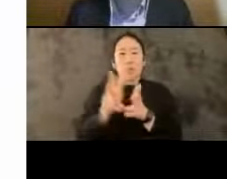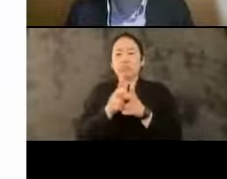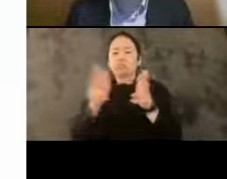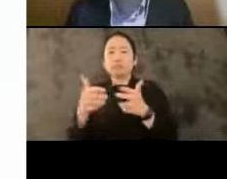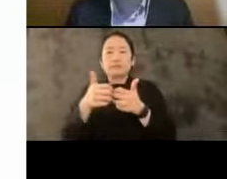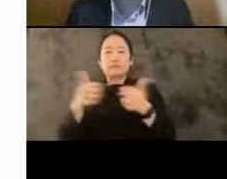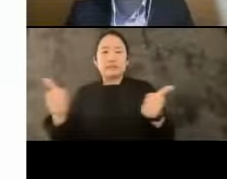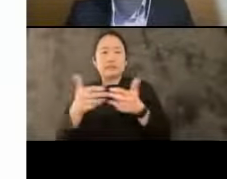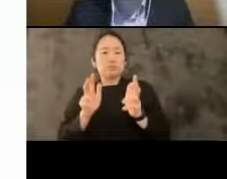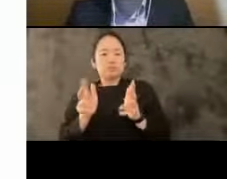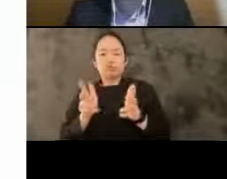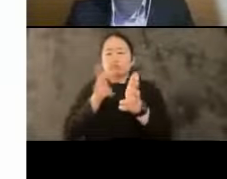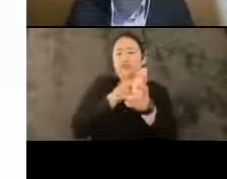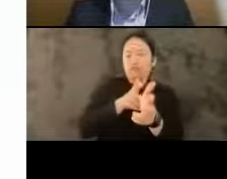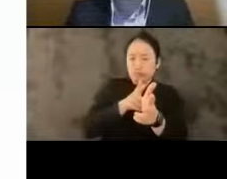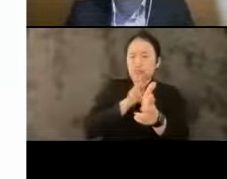for costing,